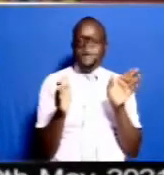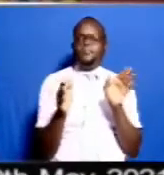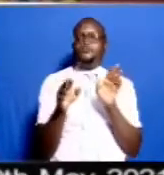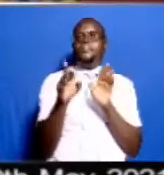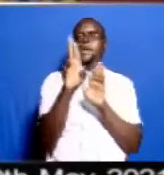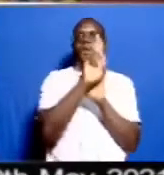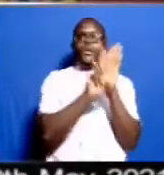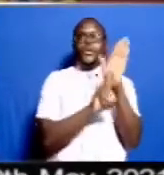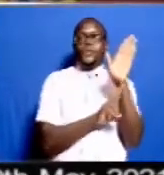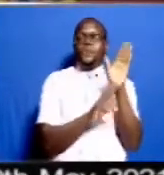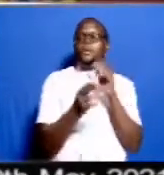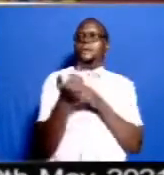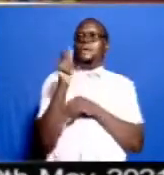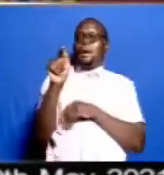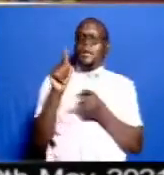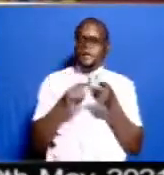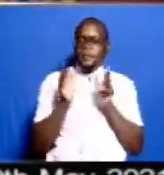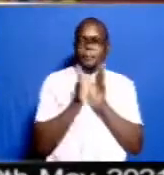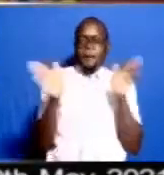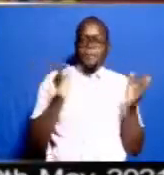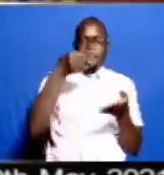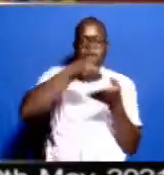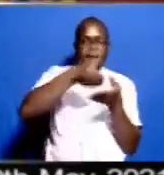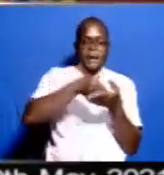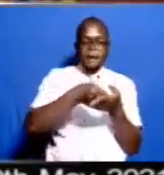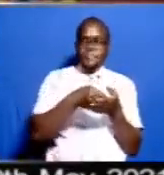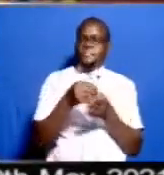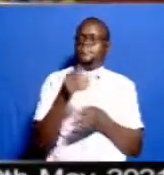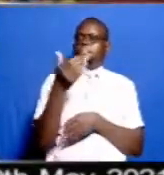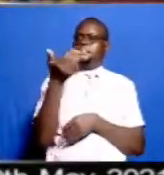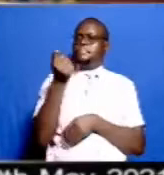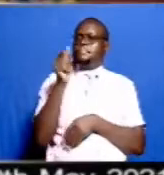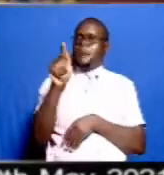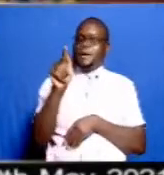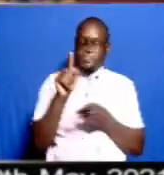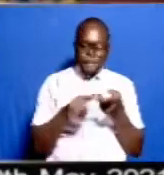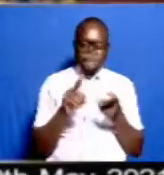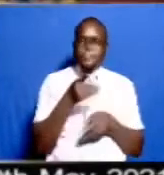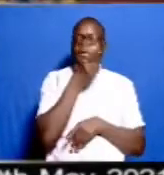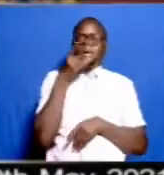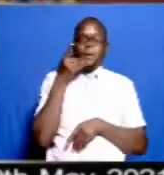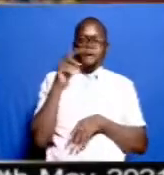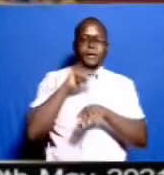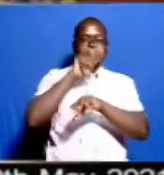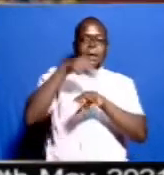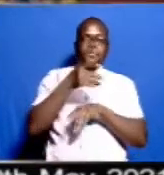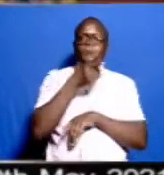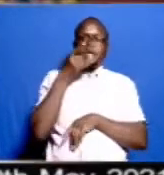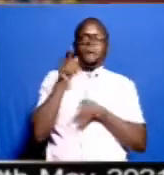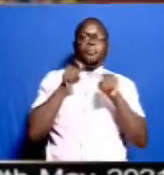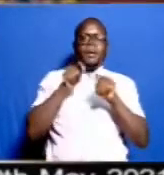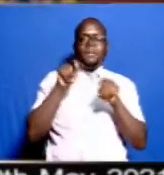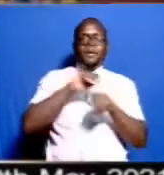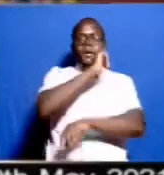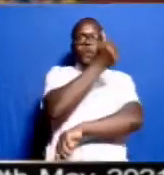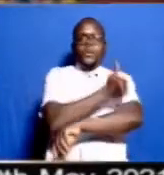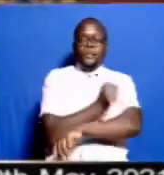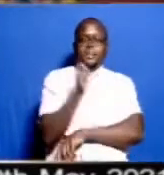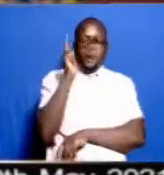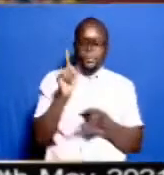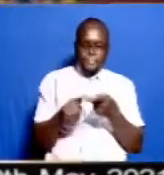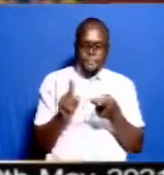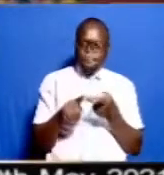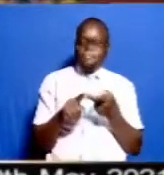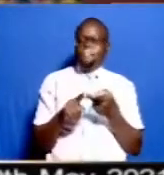Act, the Public Finance Act, the National Drought Management Authority Act, as well